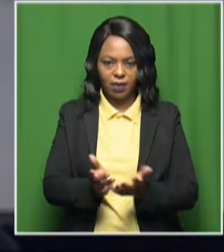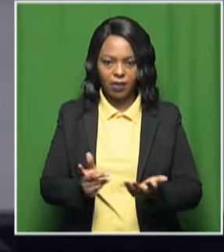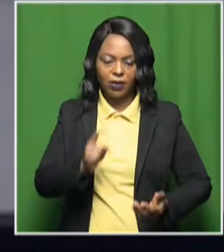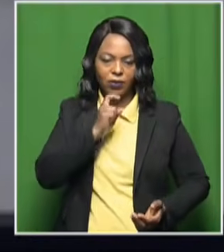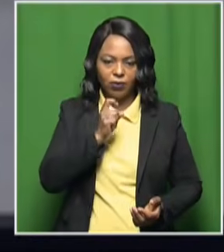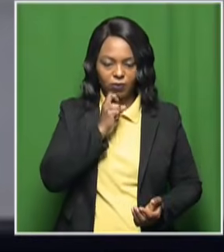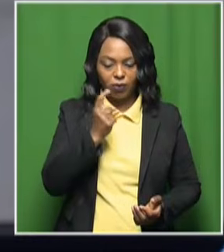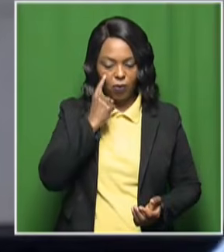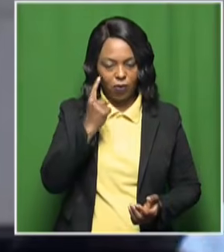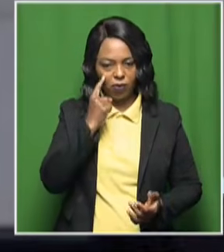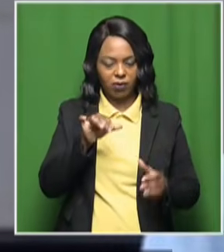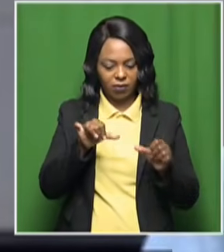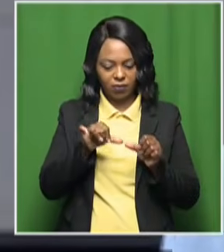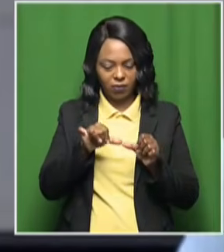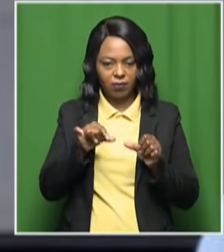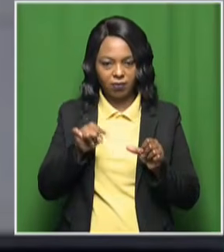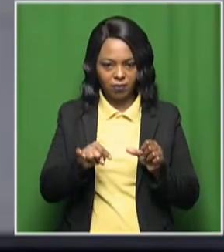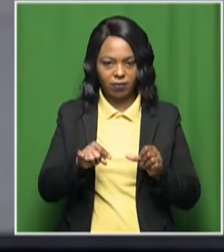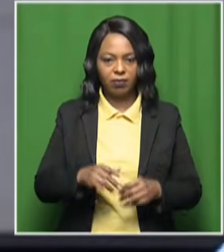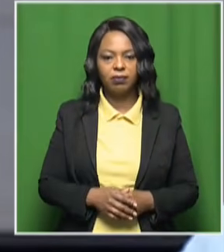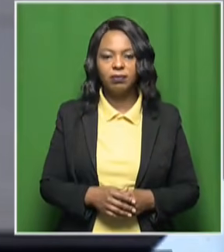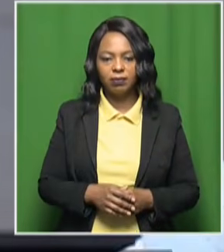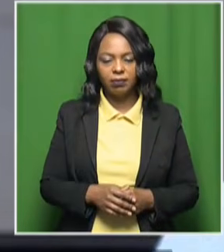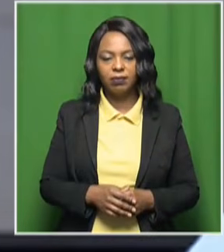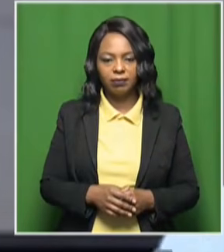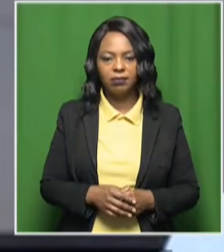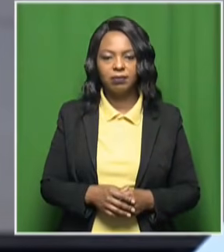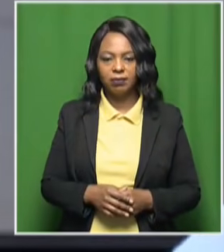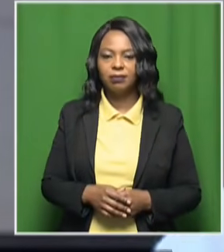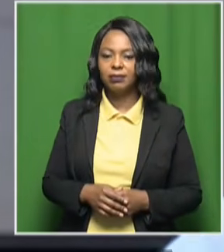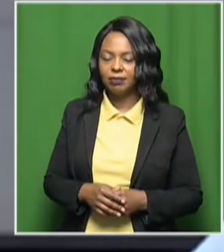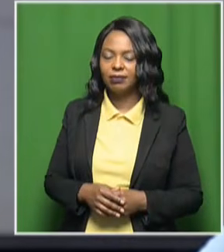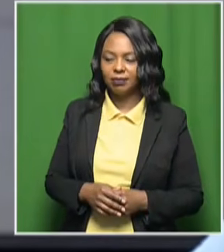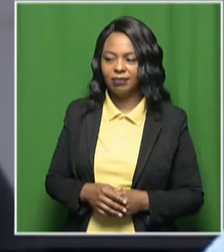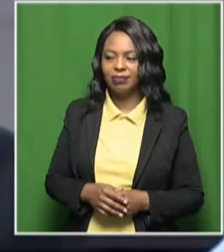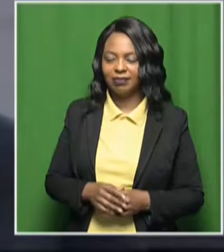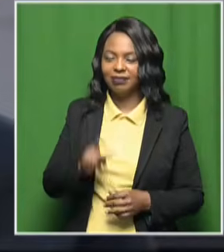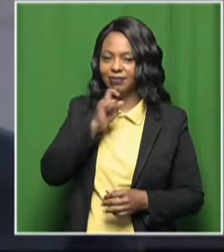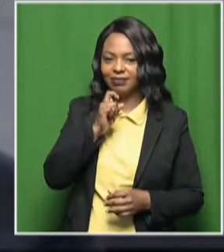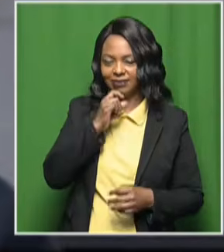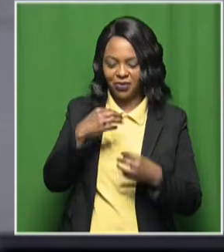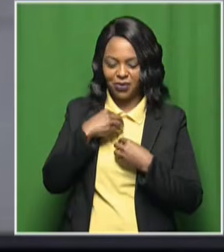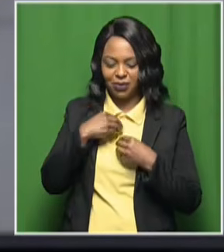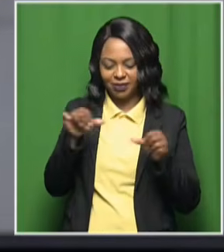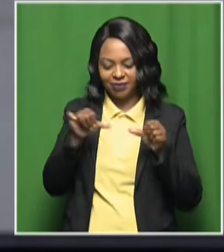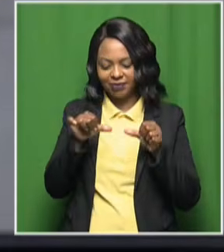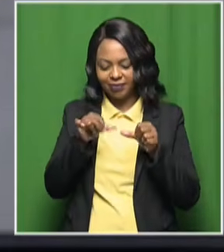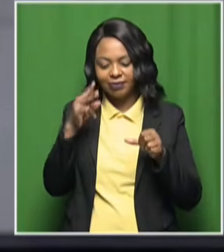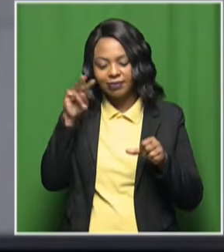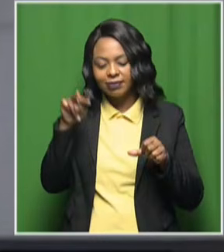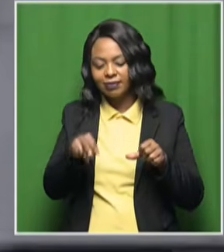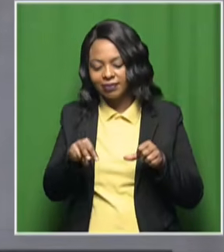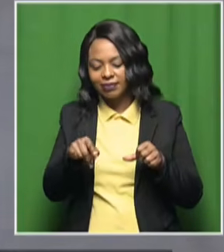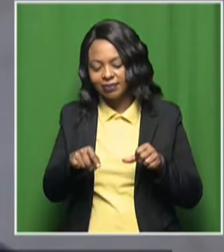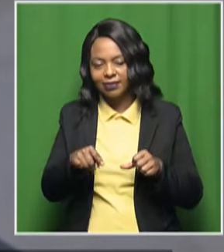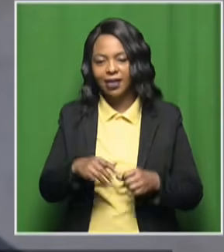your own discretion. That's terrible advice. I love that. Use your own discretion. Okay. Well, I'm busy stirring in